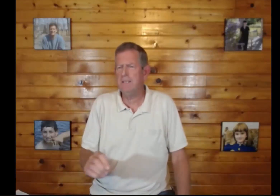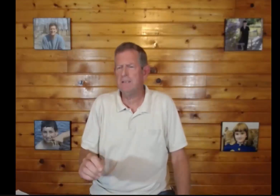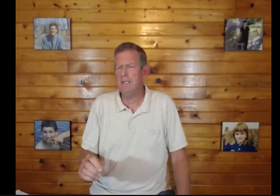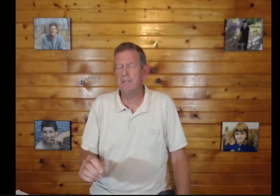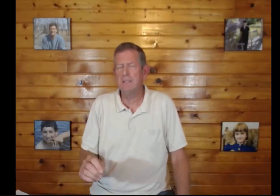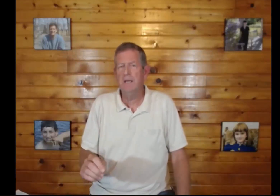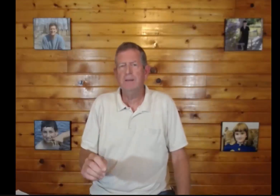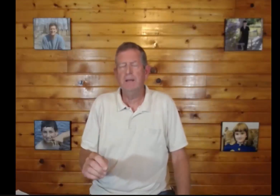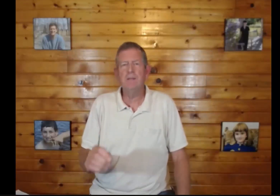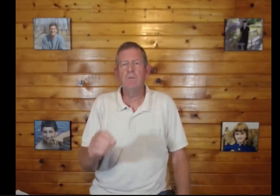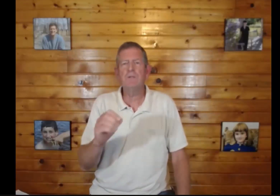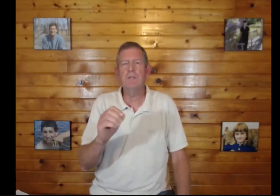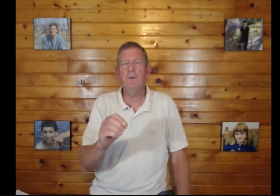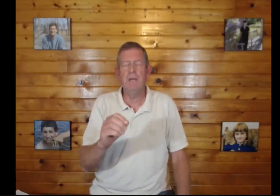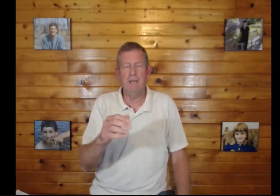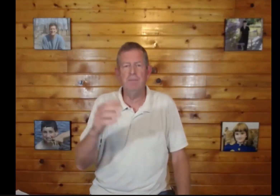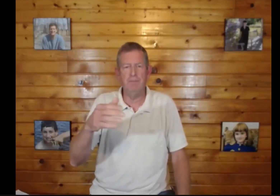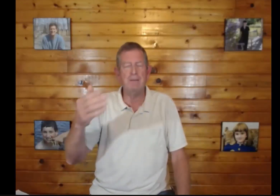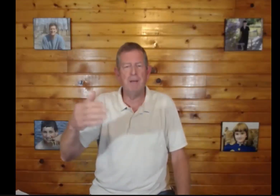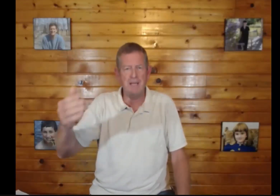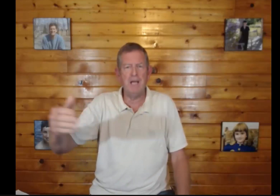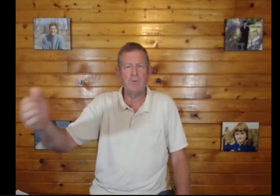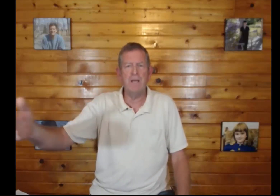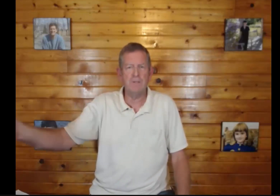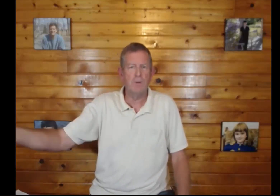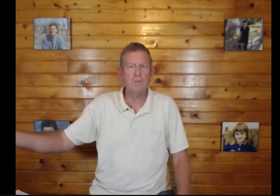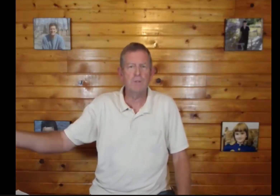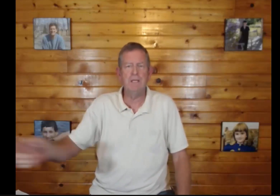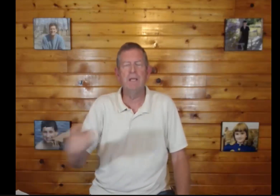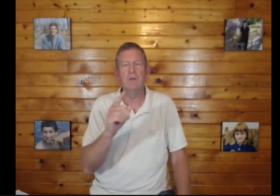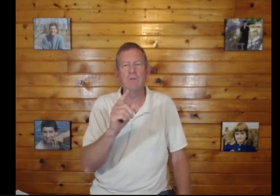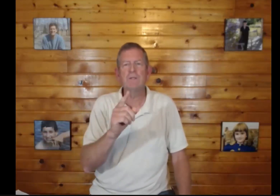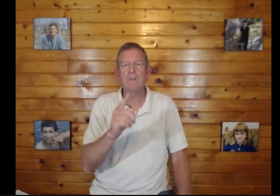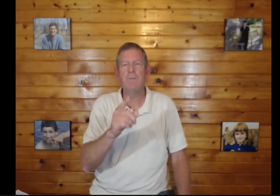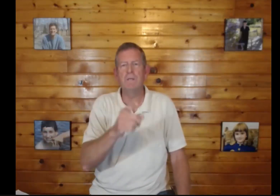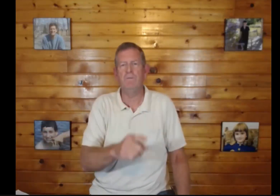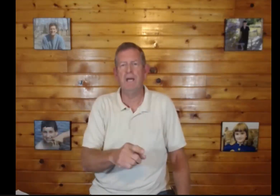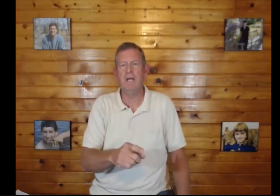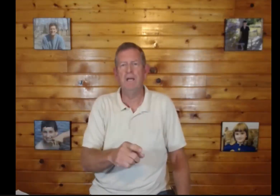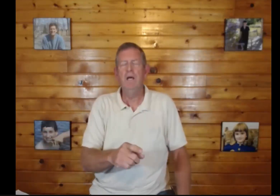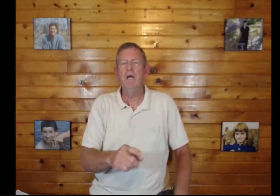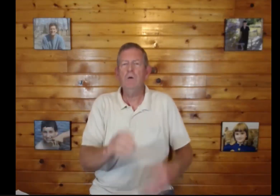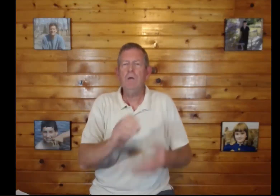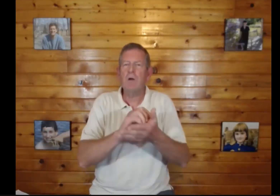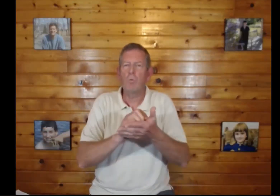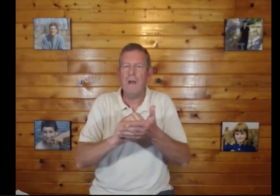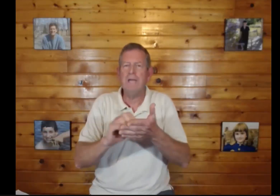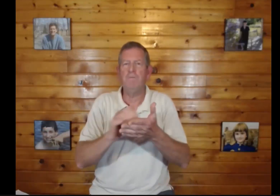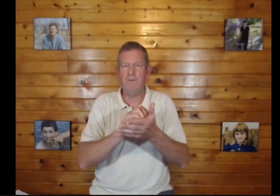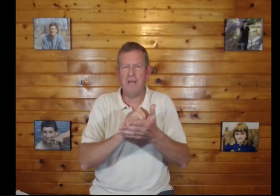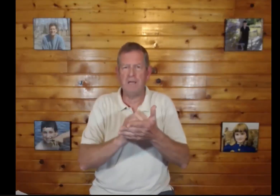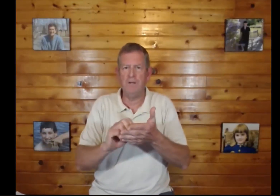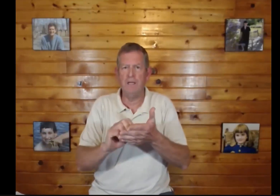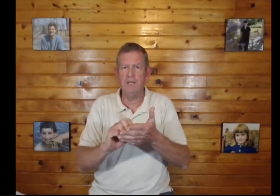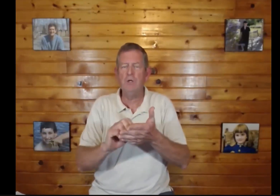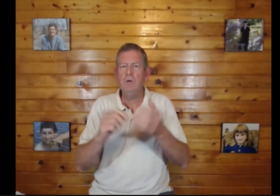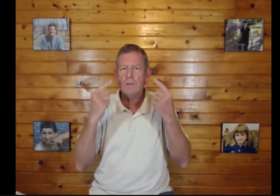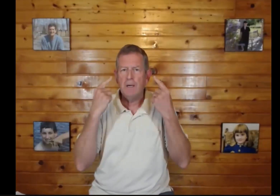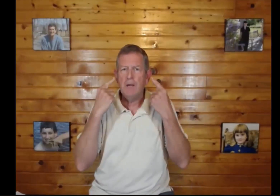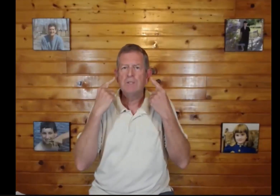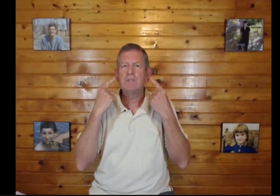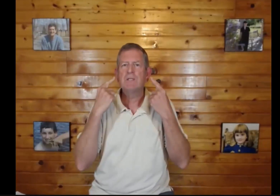make any sense. And there's a real simple, and by contrast, hers did, and there's a very simple reason for that. You can't write effectively